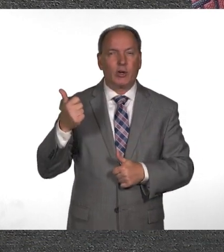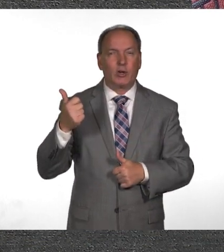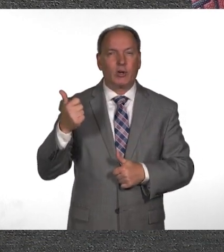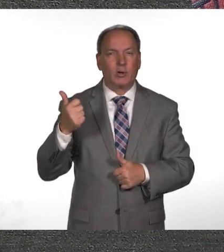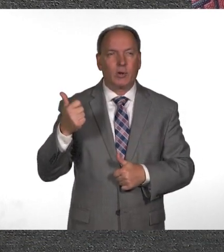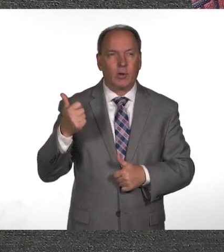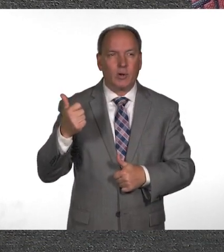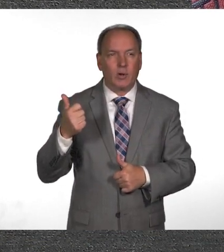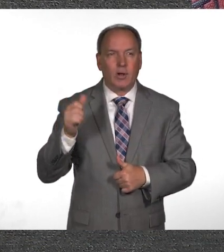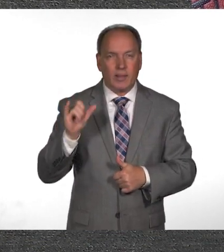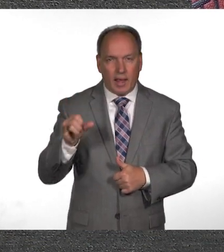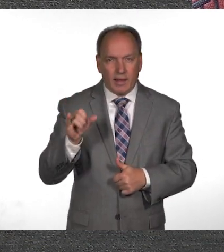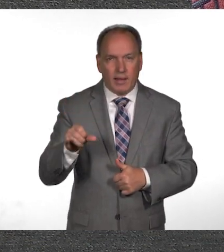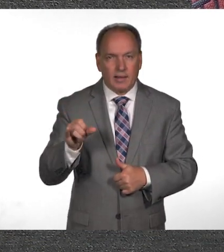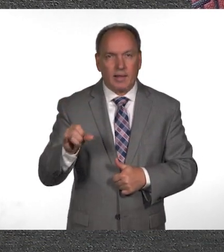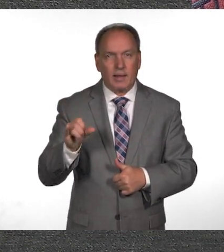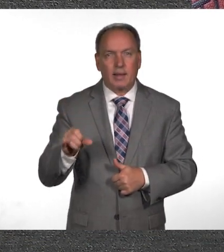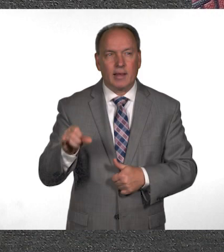two?